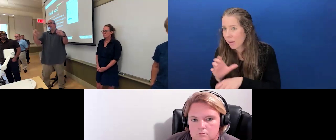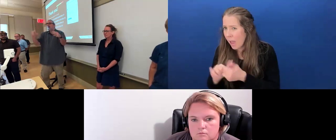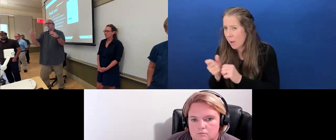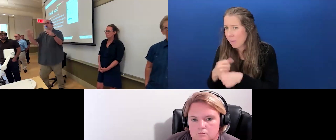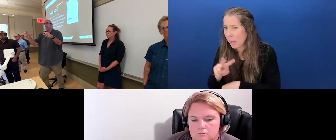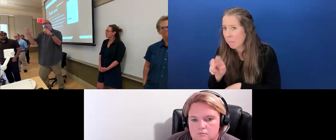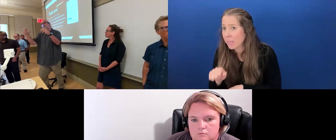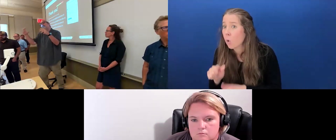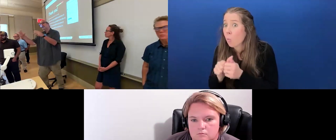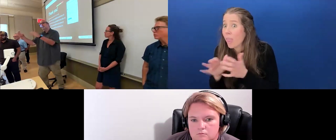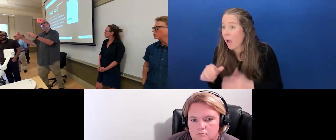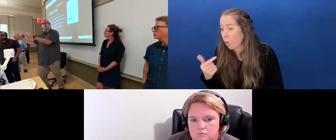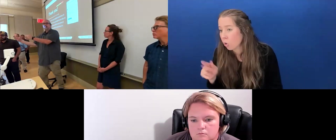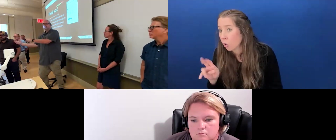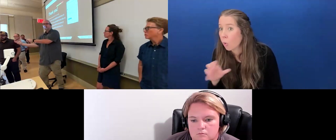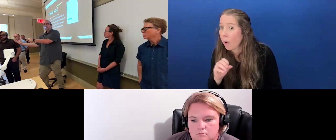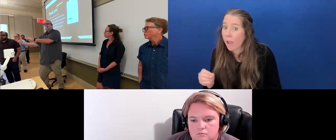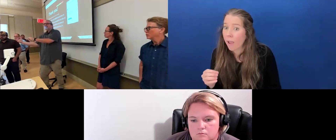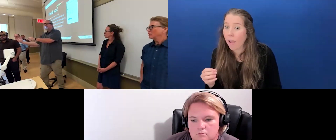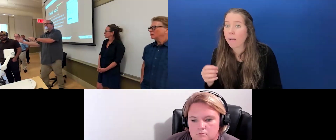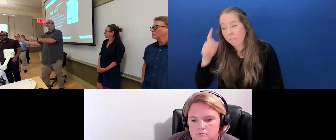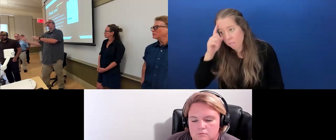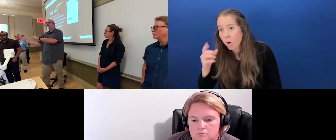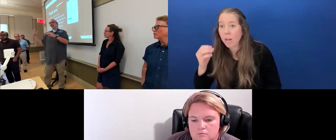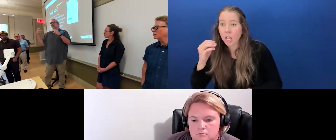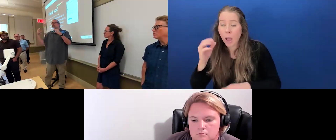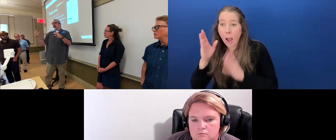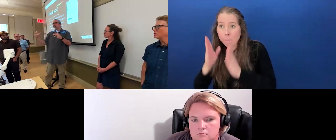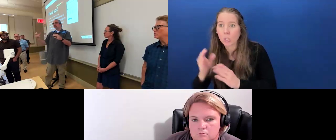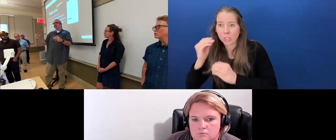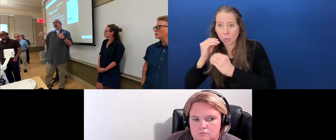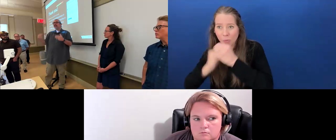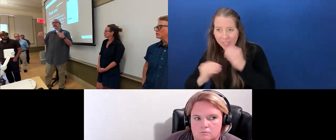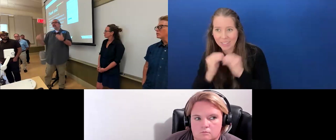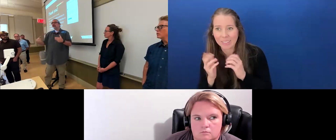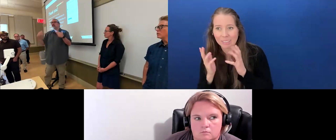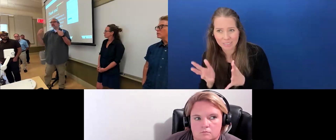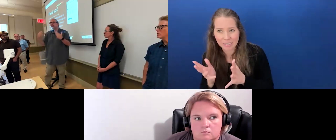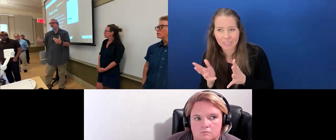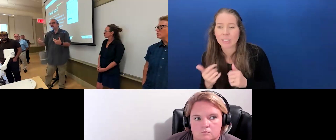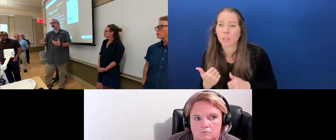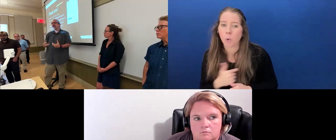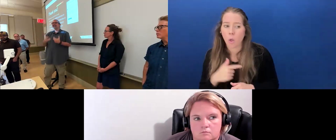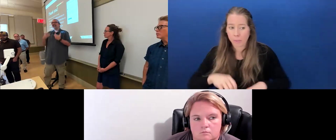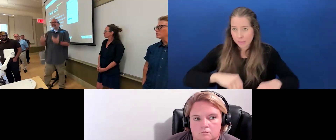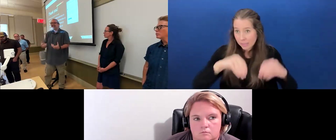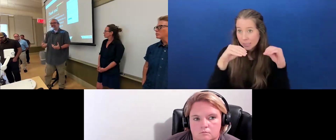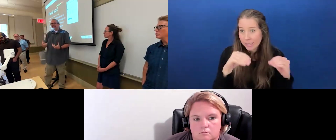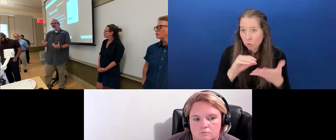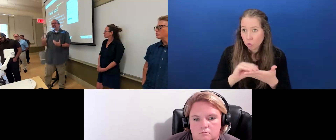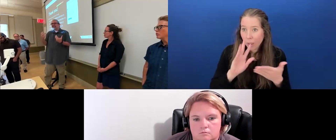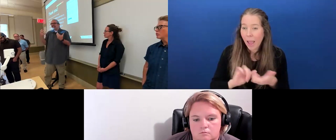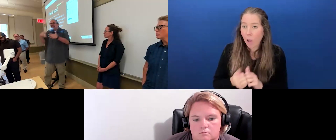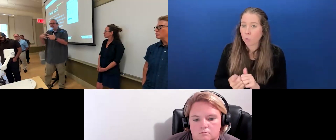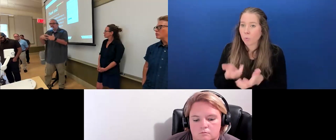pizza without glue and for human consumption? Yeah. And so I think the big answer is we have to teach our students how to talk to